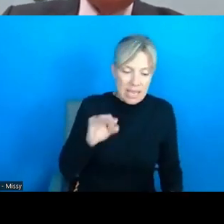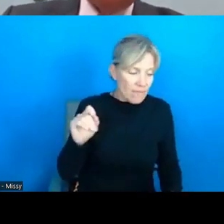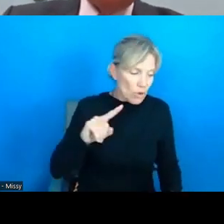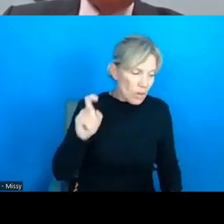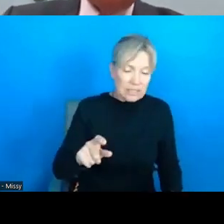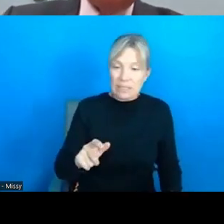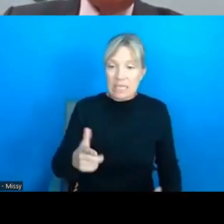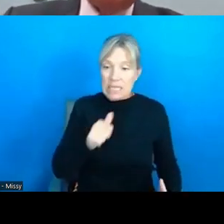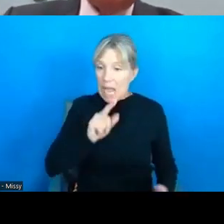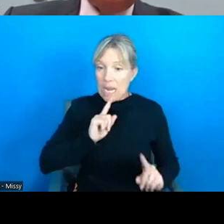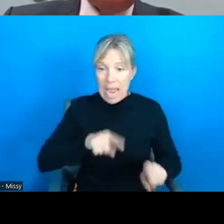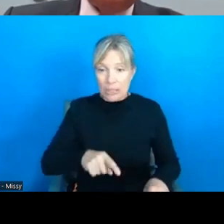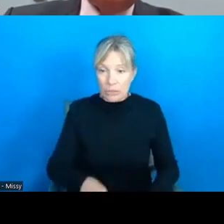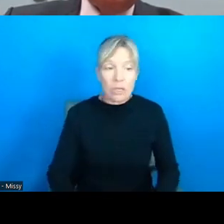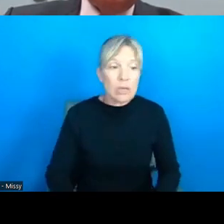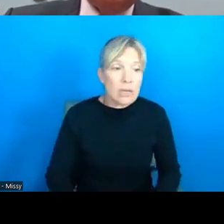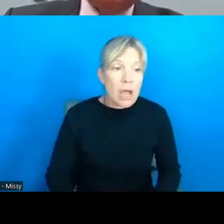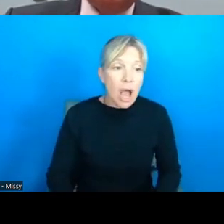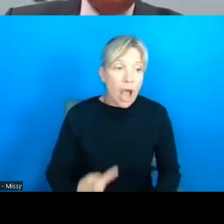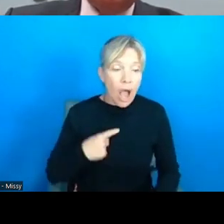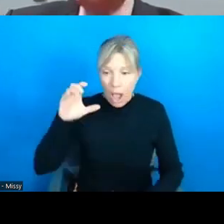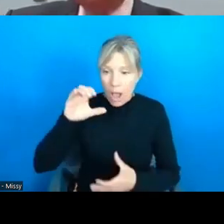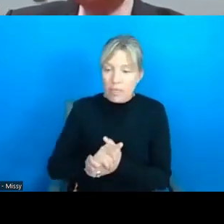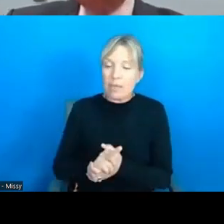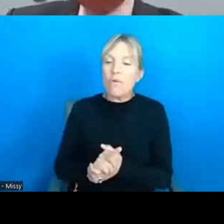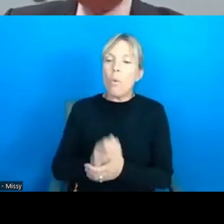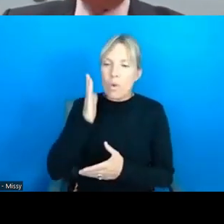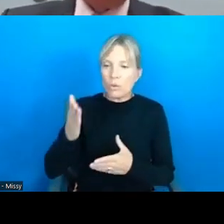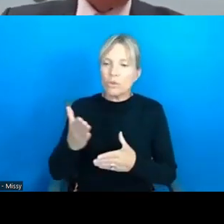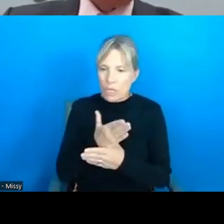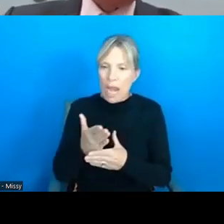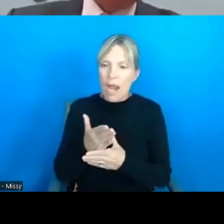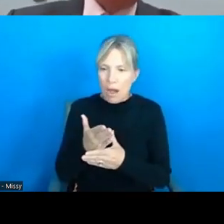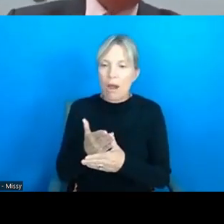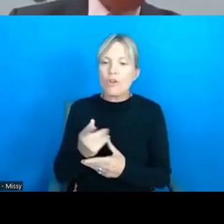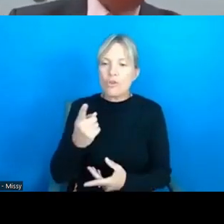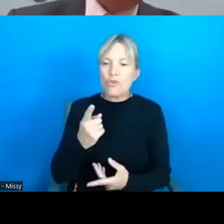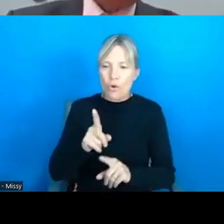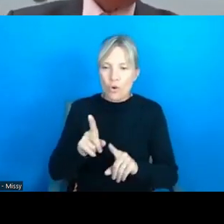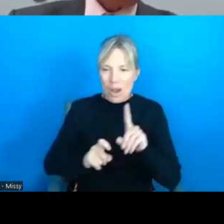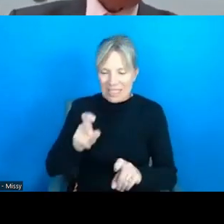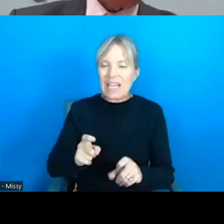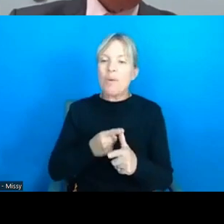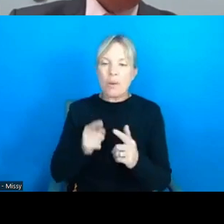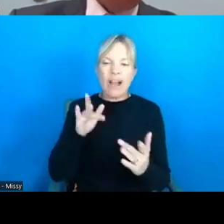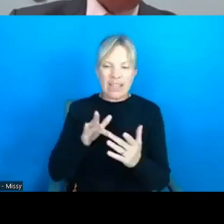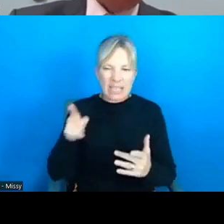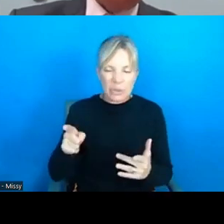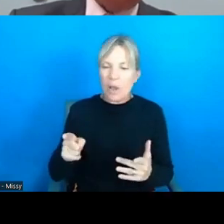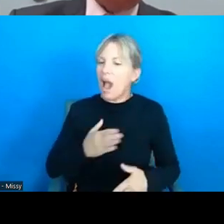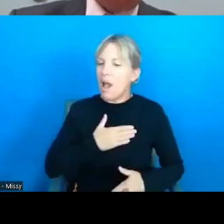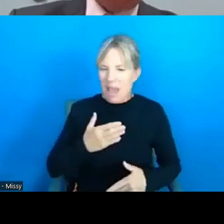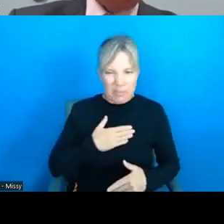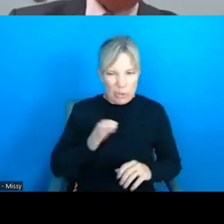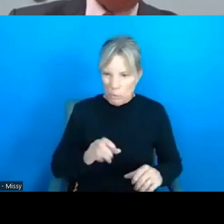not answered, I believe they'll be shared among us, and we'll be able to get back to you. I'm happy to do